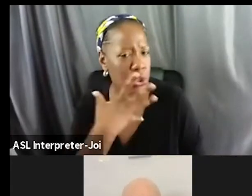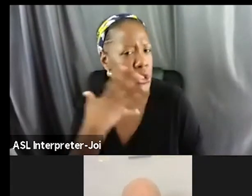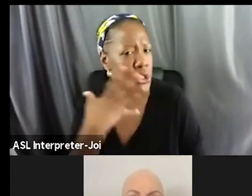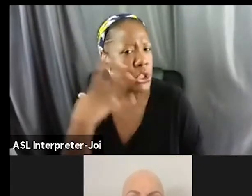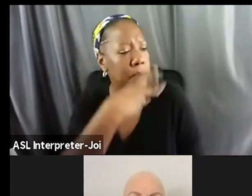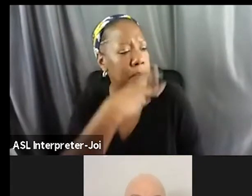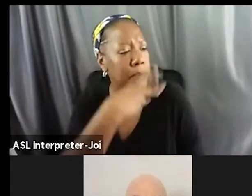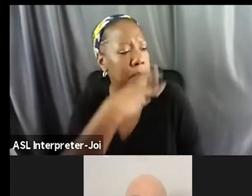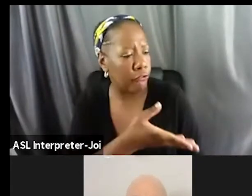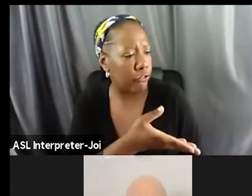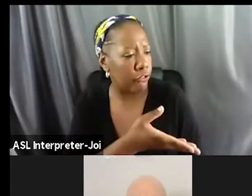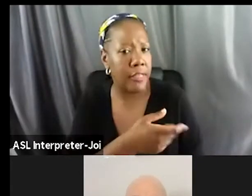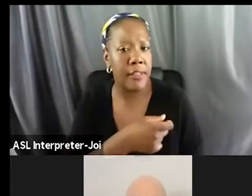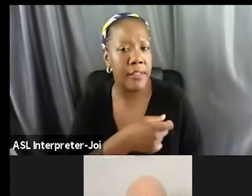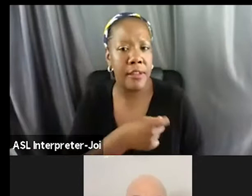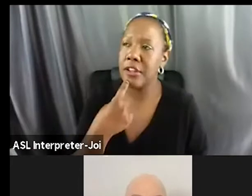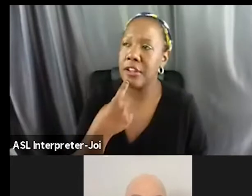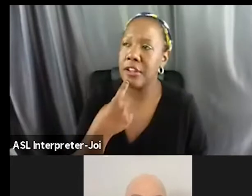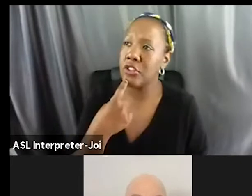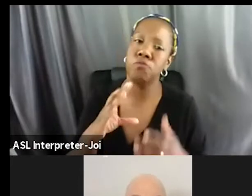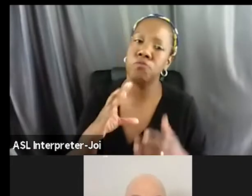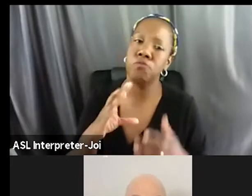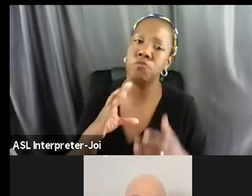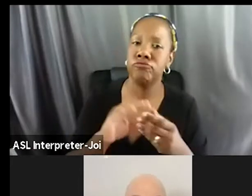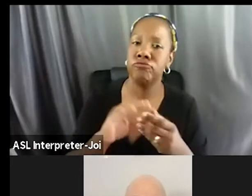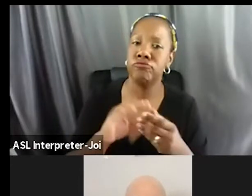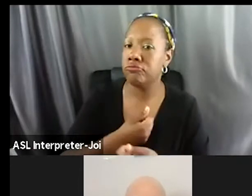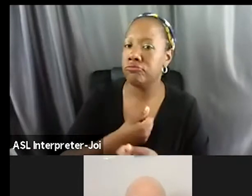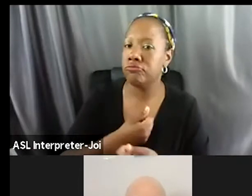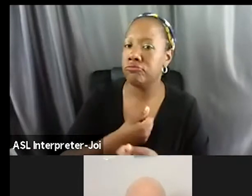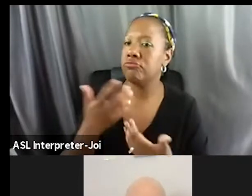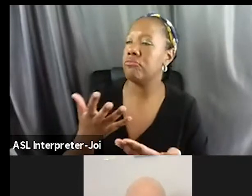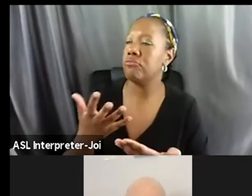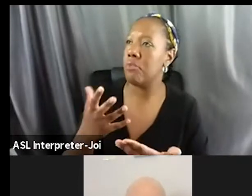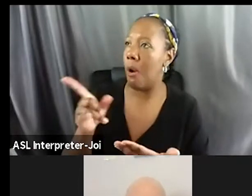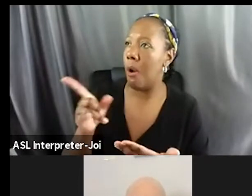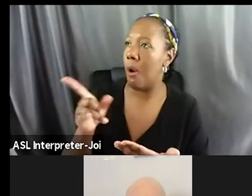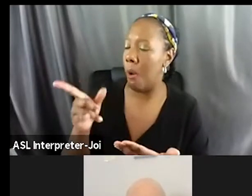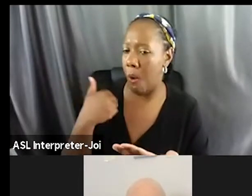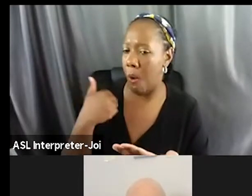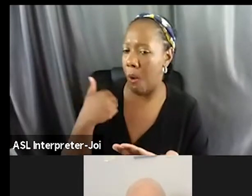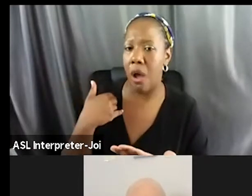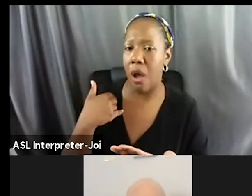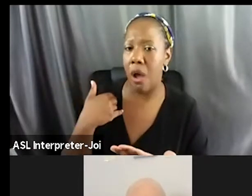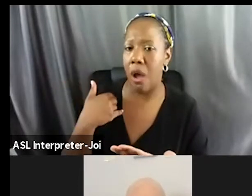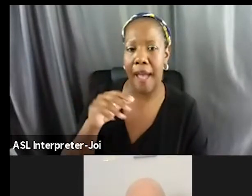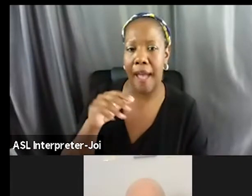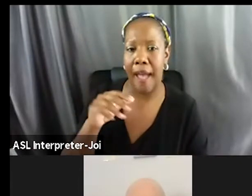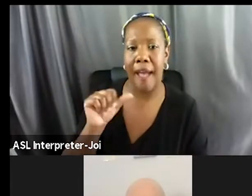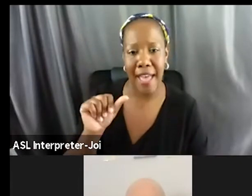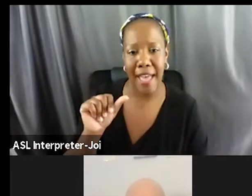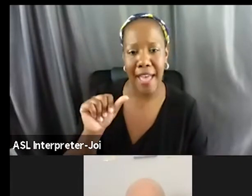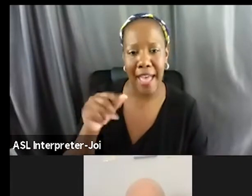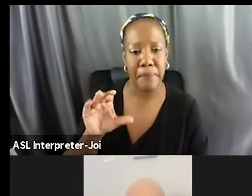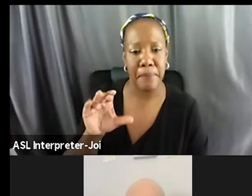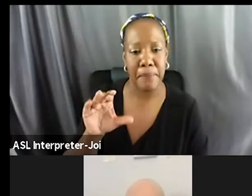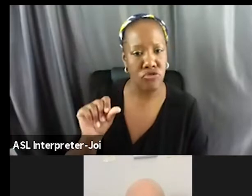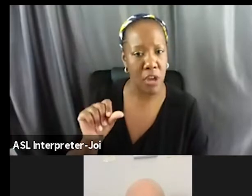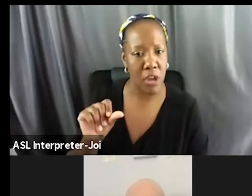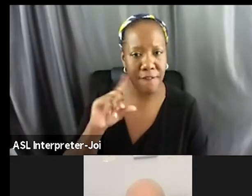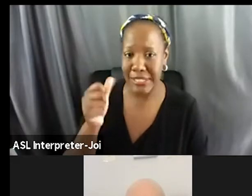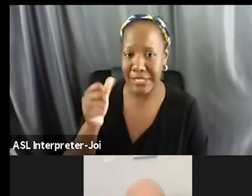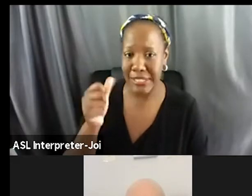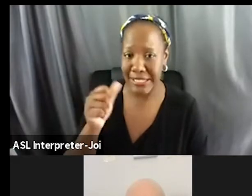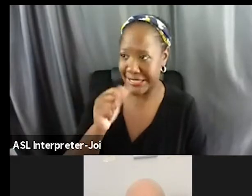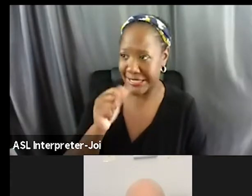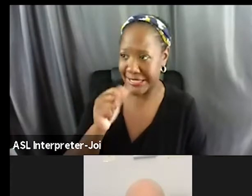she started telling me that she had dealt with alopecia since she was 10 years old, and she had always